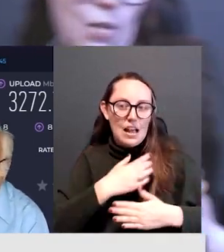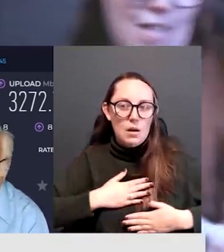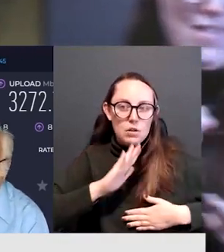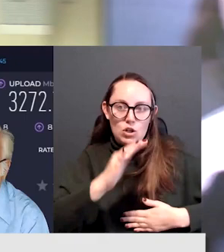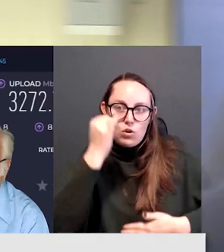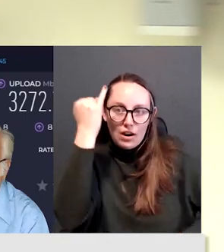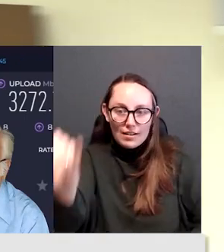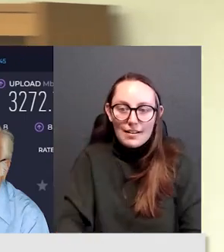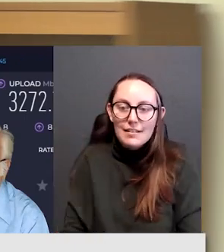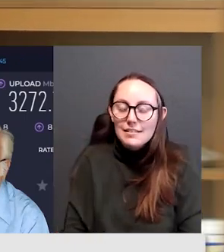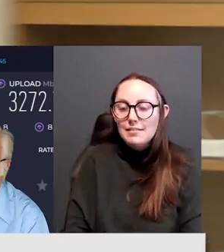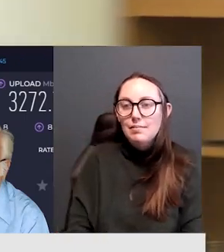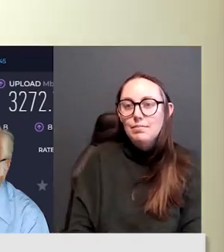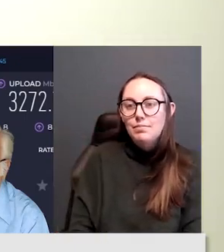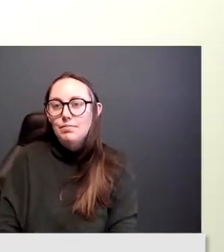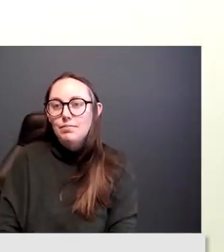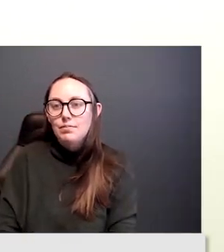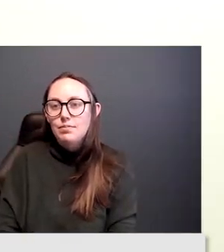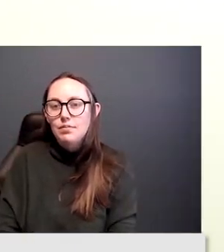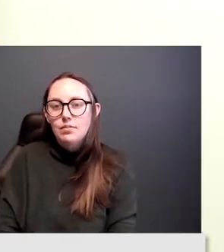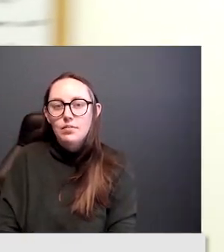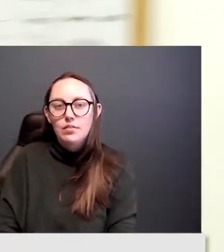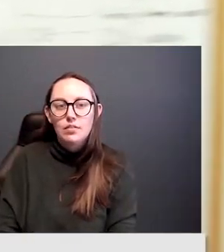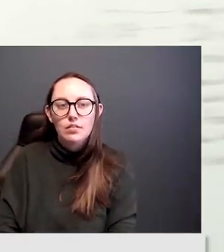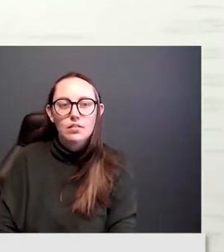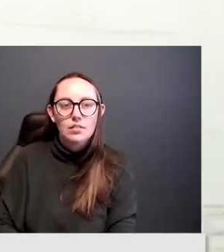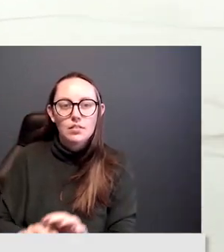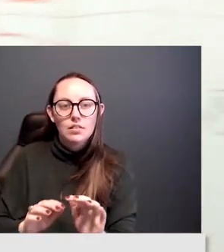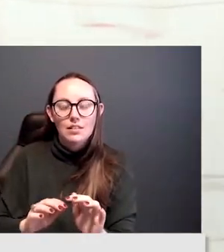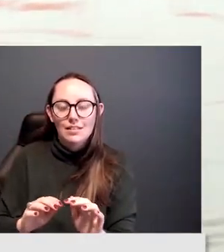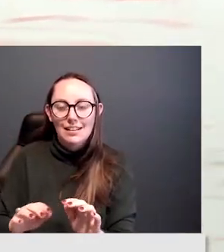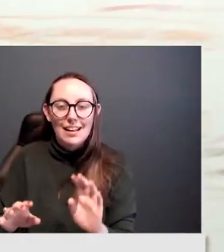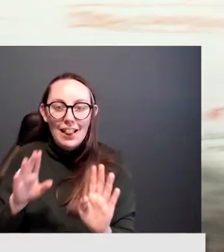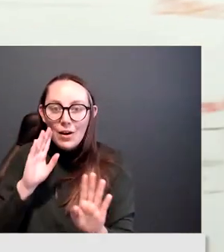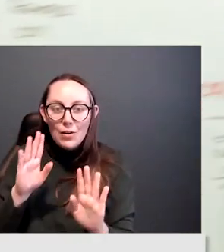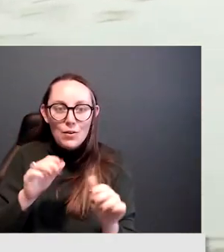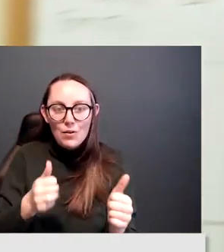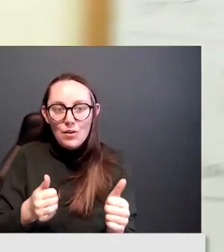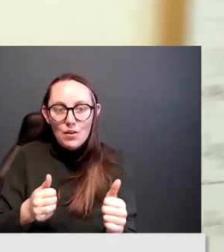Hi there, Irene Renner, Senator for Chippewa. Yeah. How do you do? Nice to